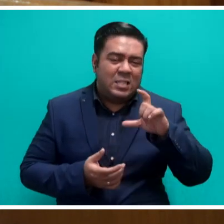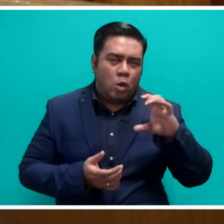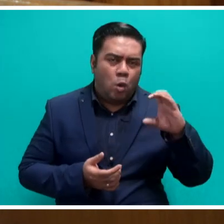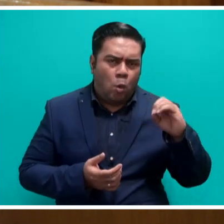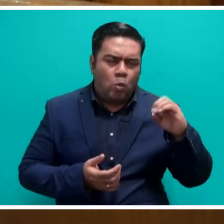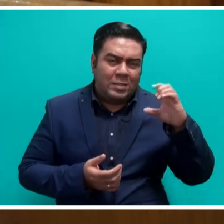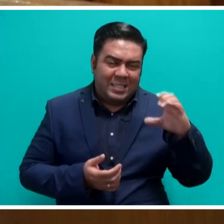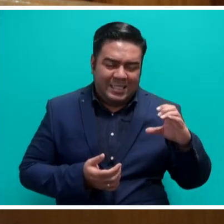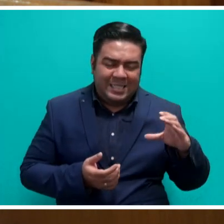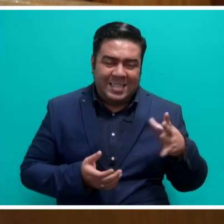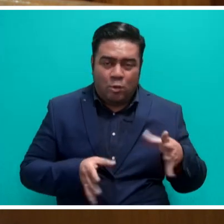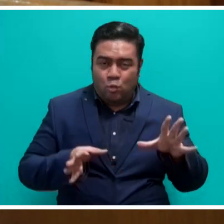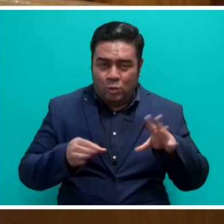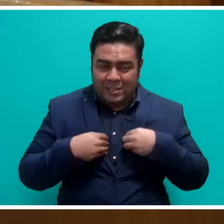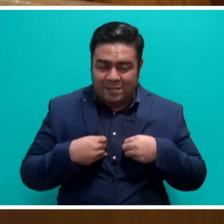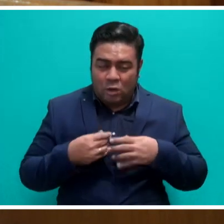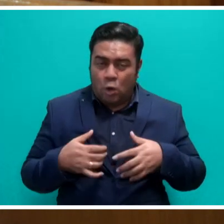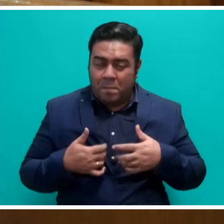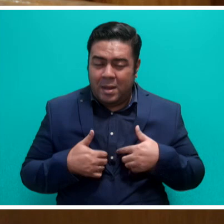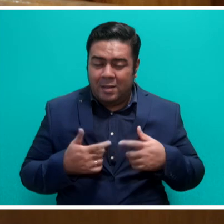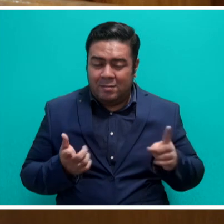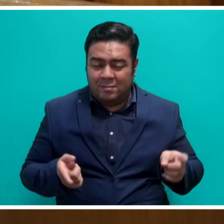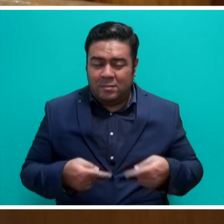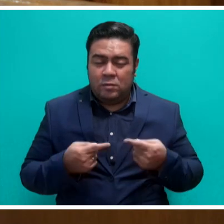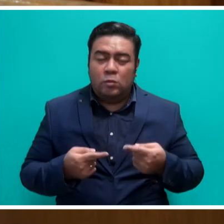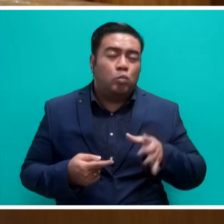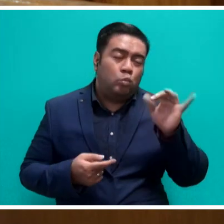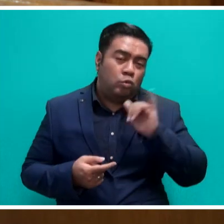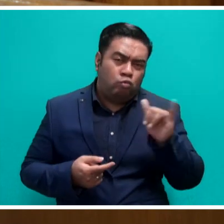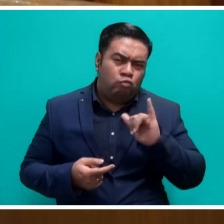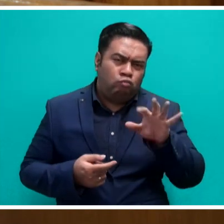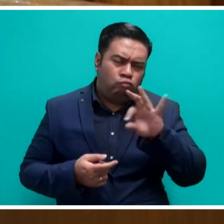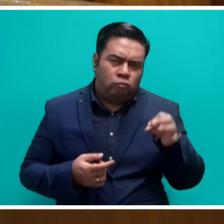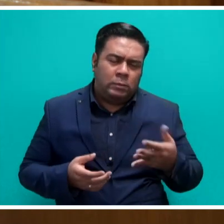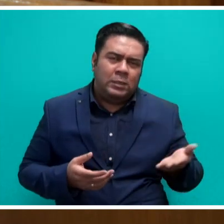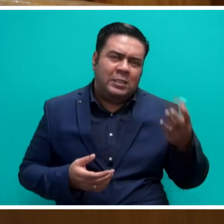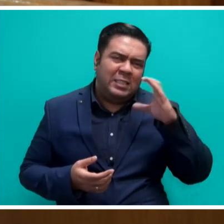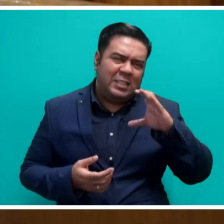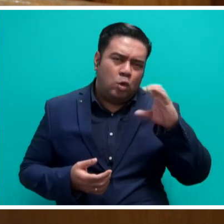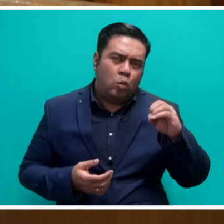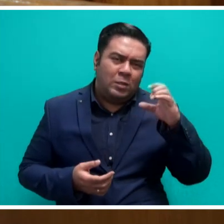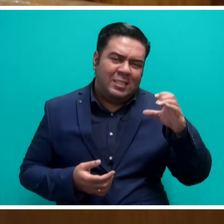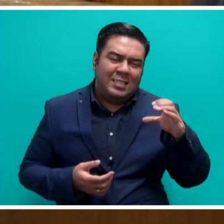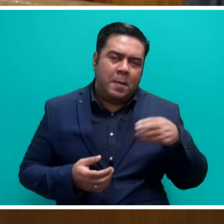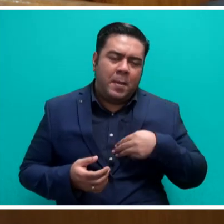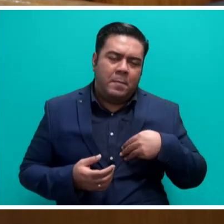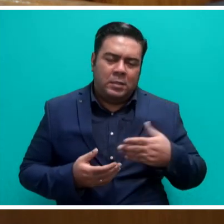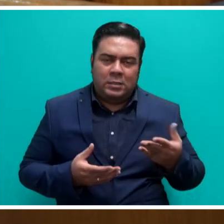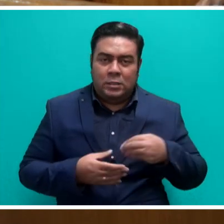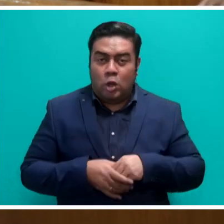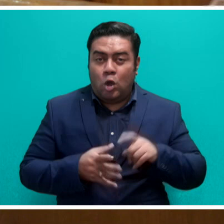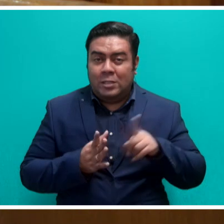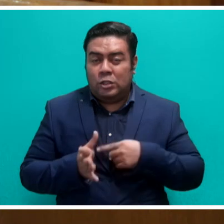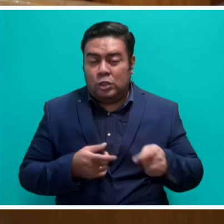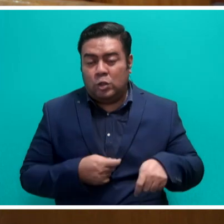a complaint against Mr. Sanim, which had not been dealt with by the former COC members. On